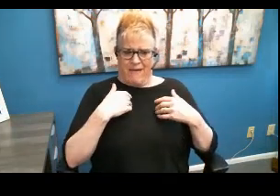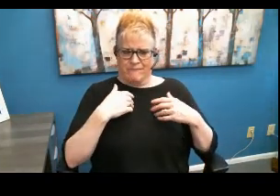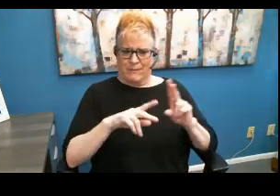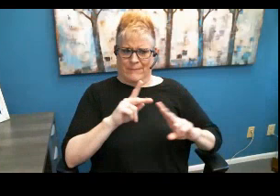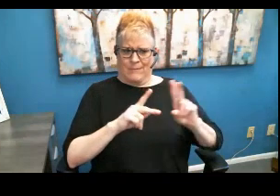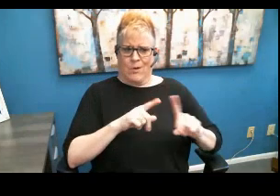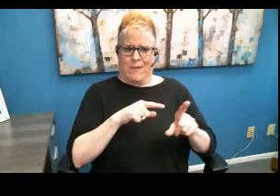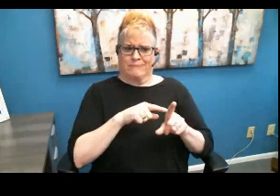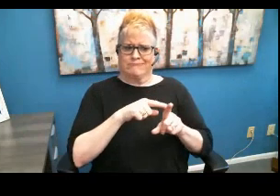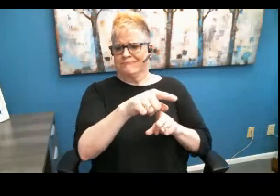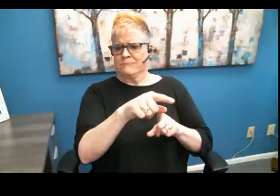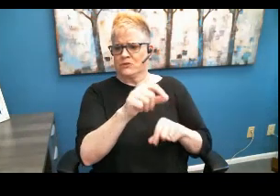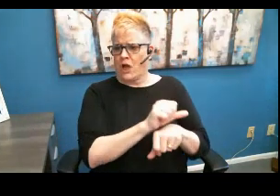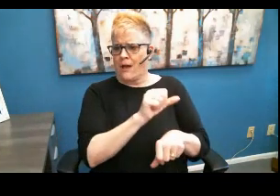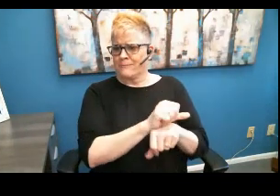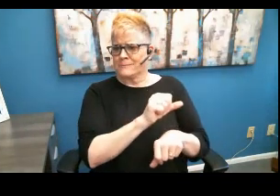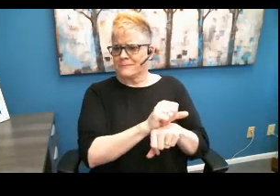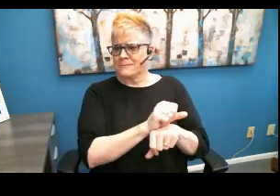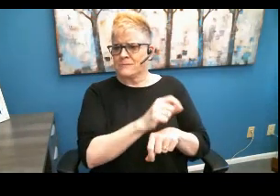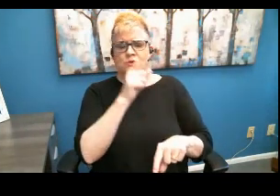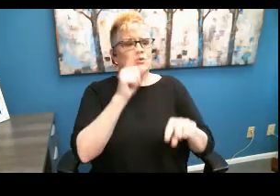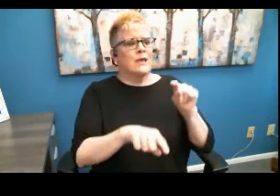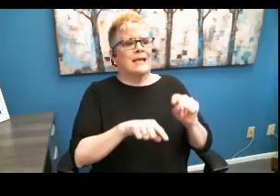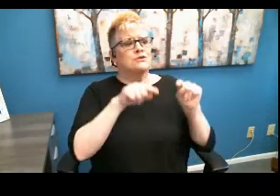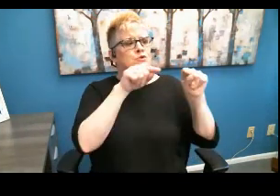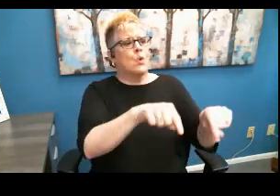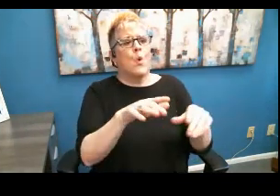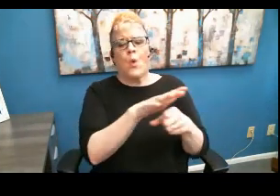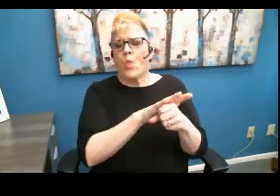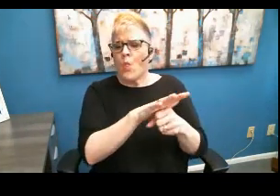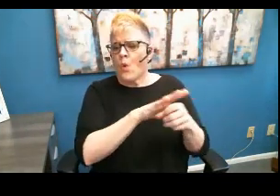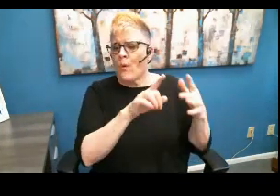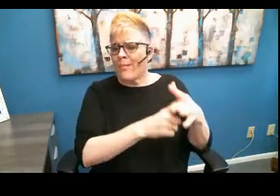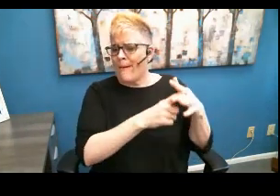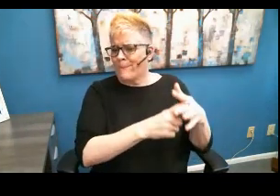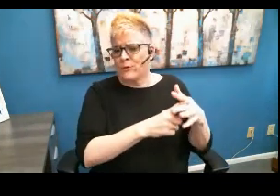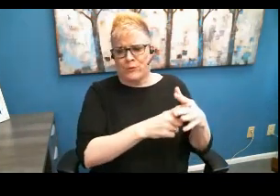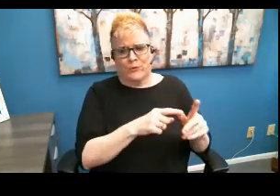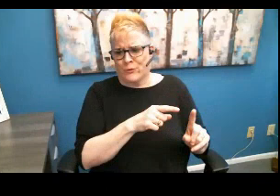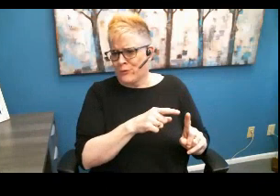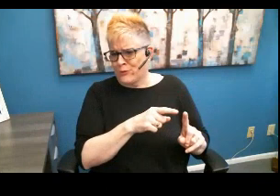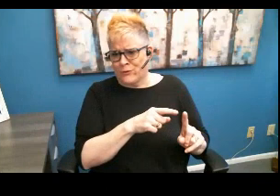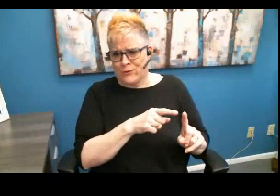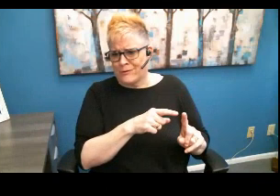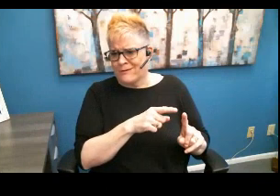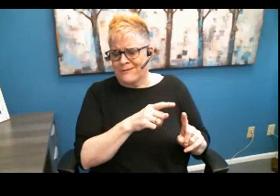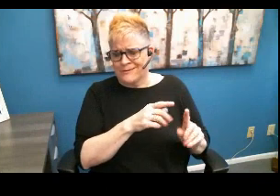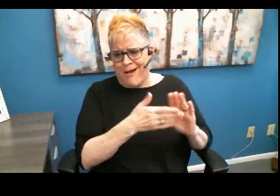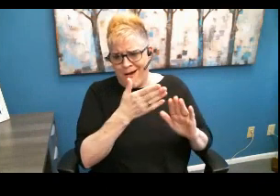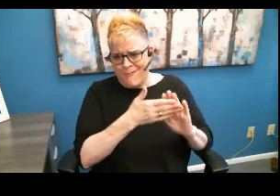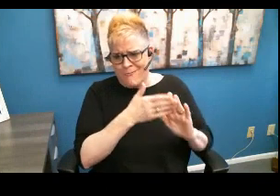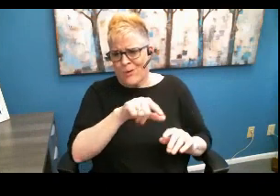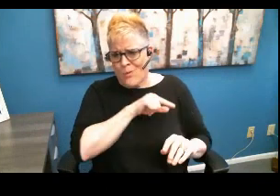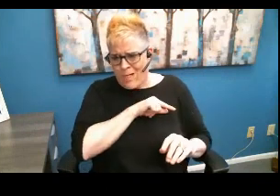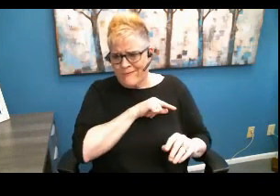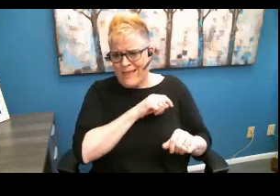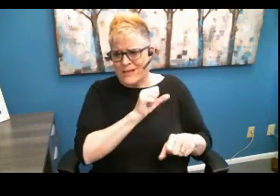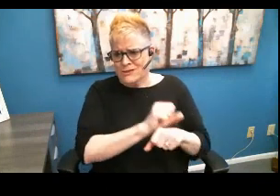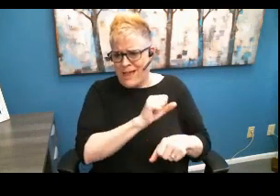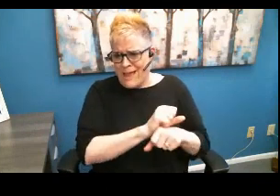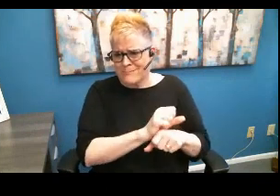specialized jobs. So you just can't go to a local plumber. These are, operating qualification tasks that they have and skill